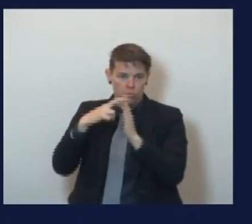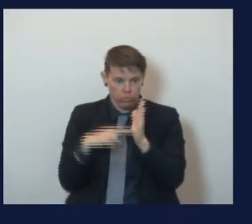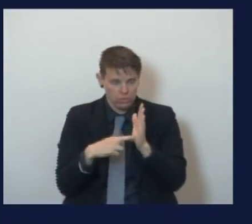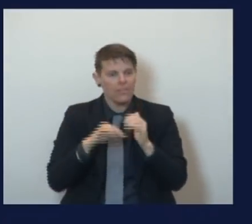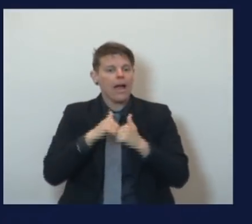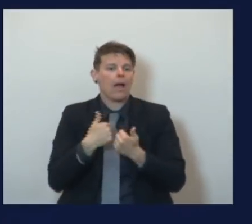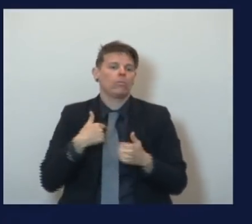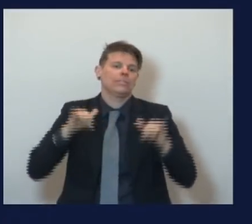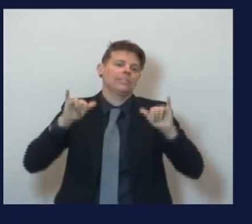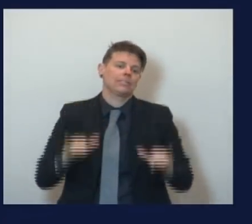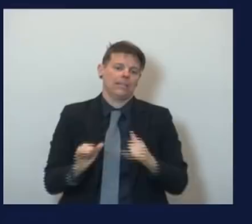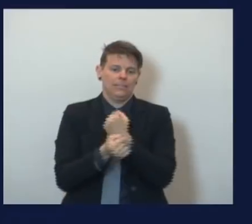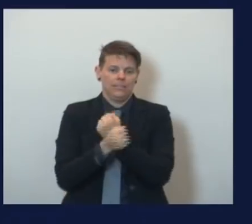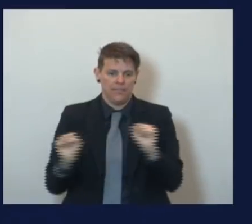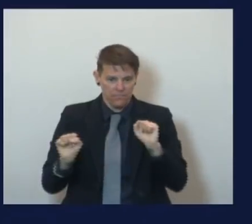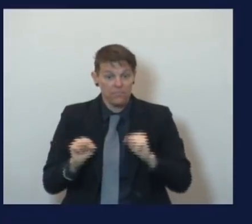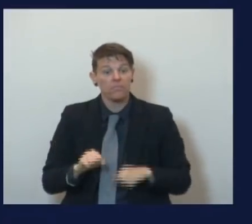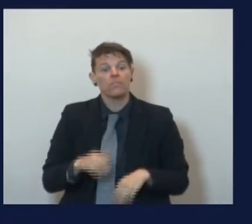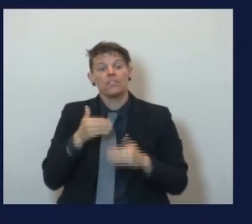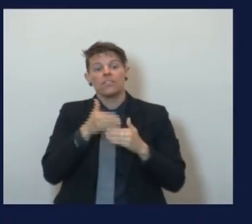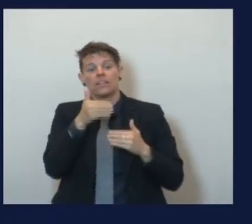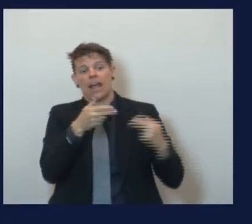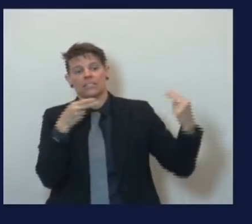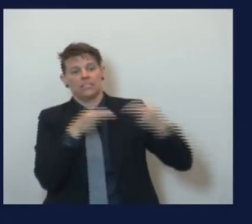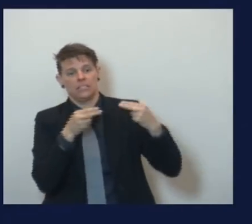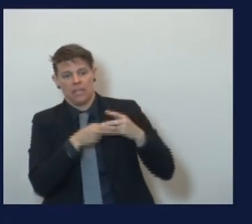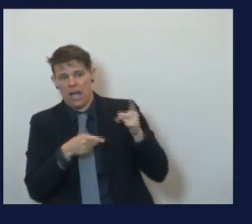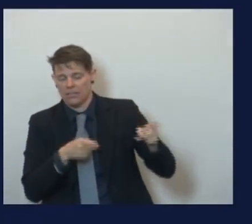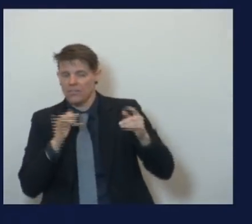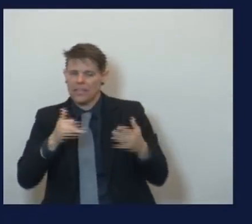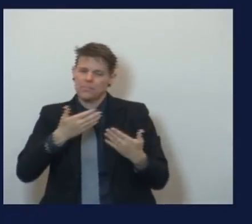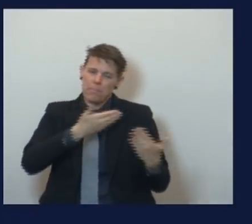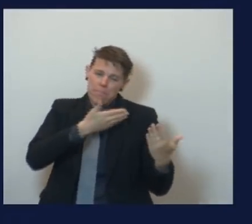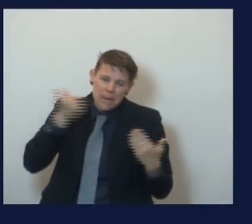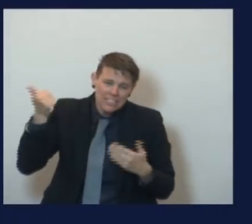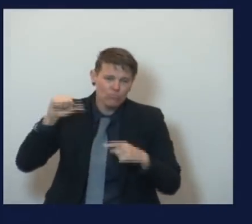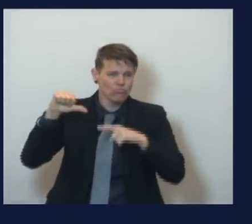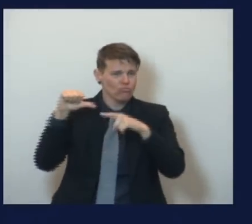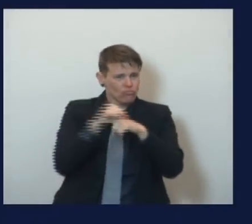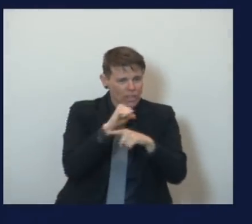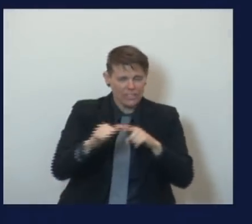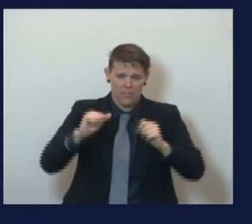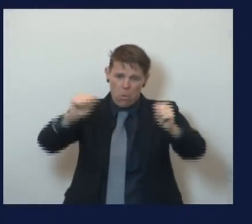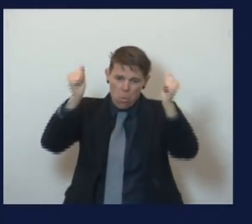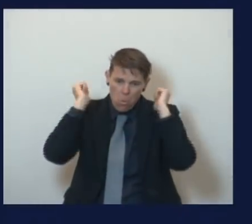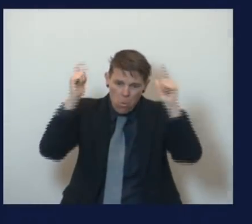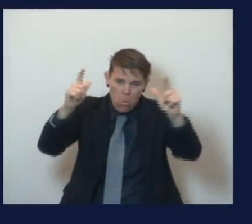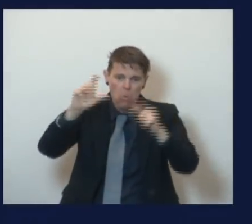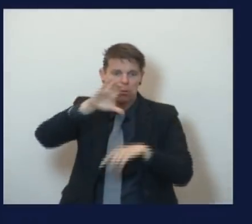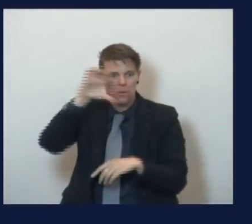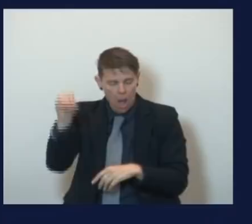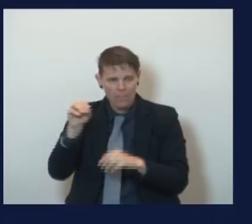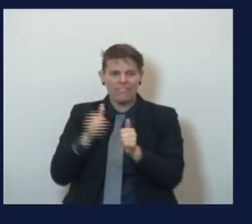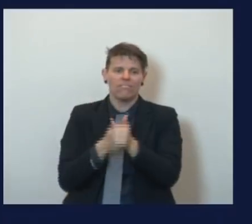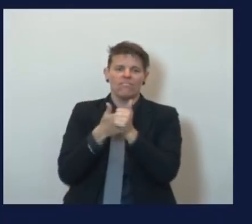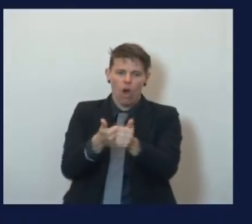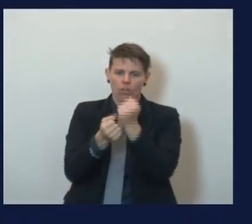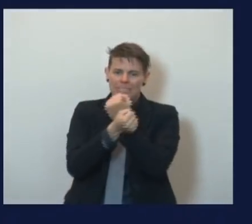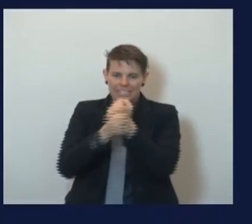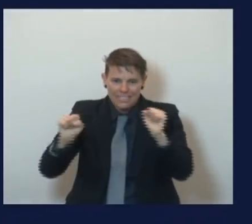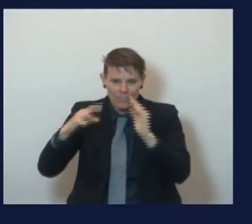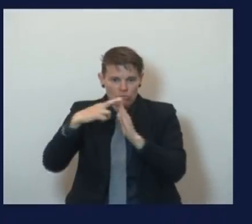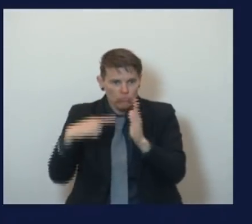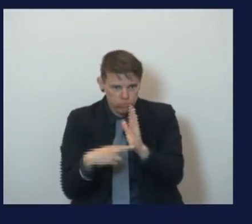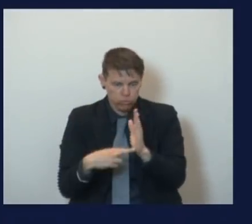right. This is the best practice for all employers. All right. And this is harder. All right. This